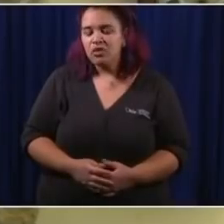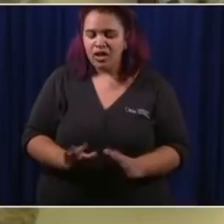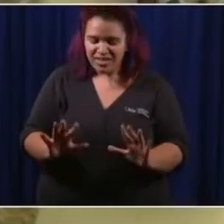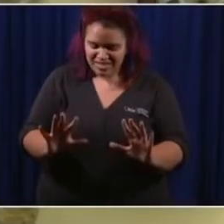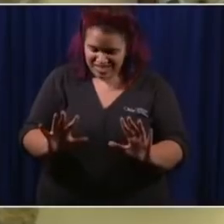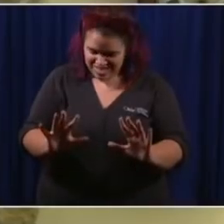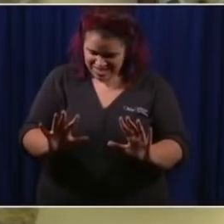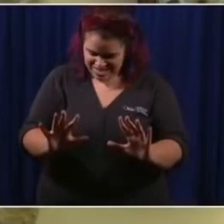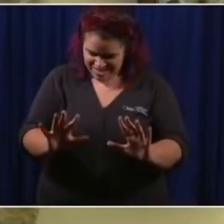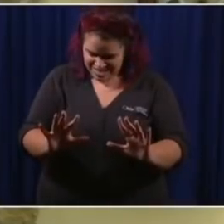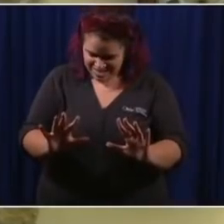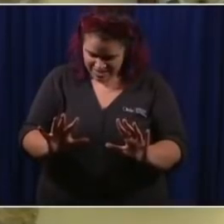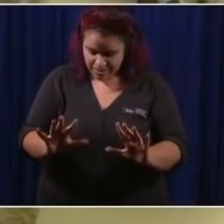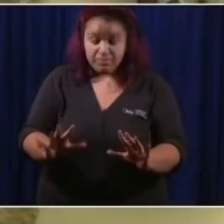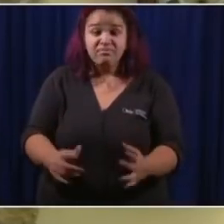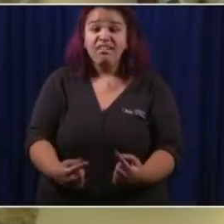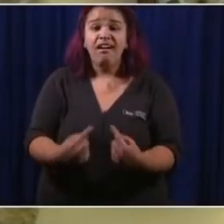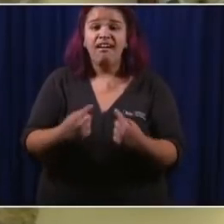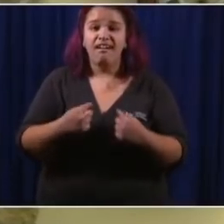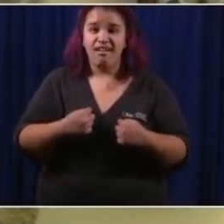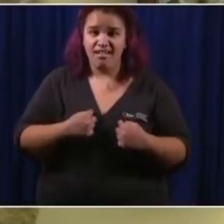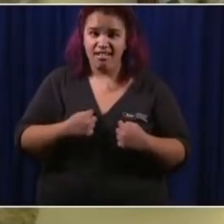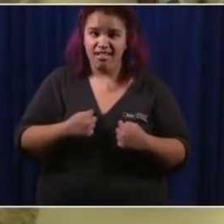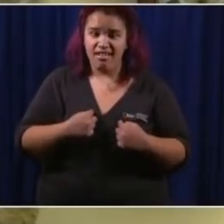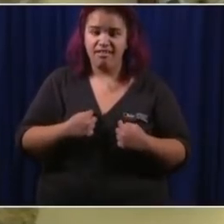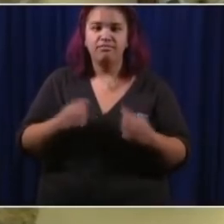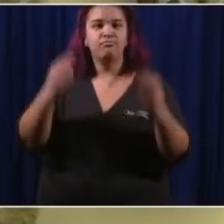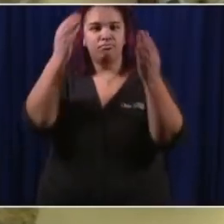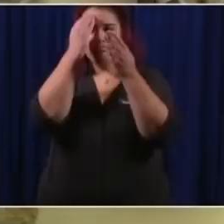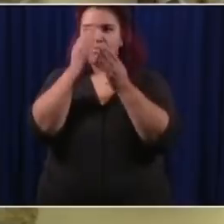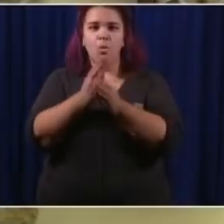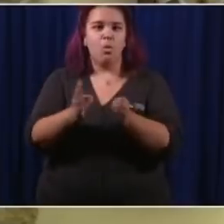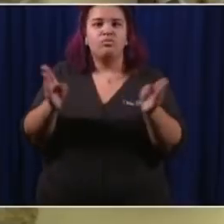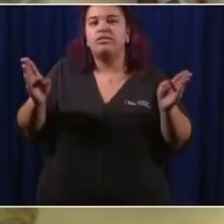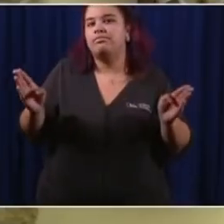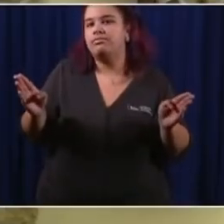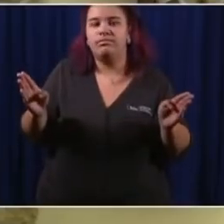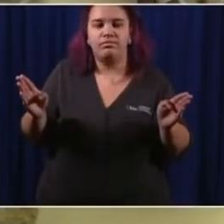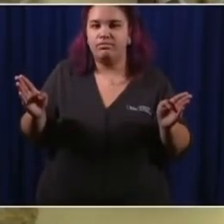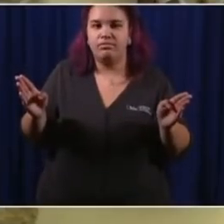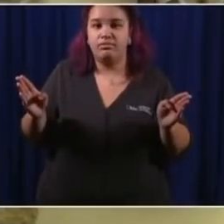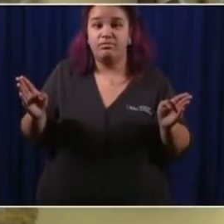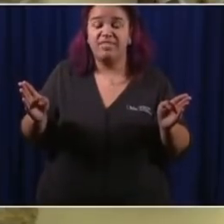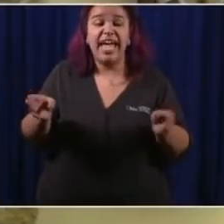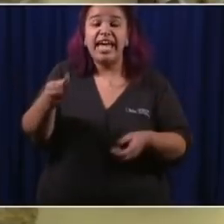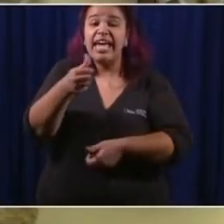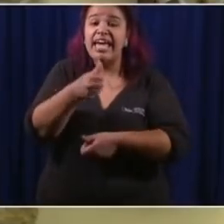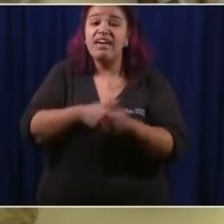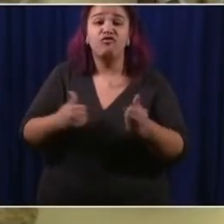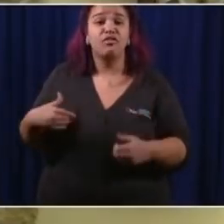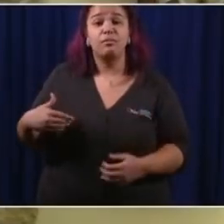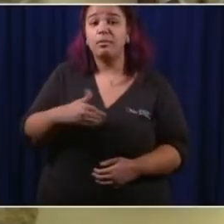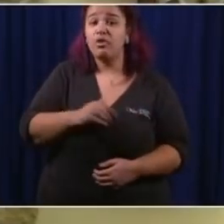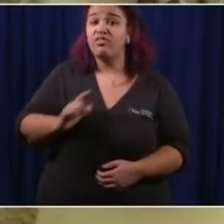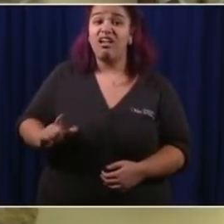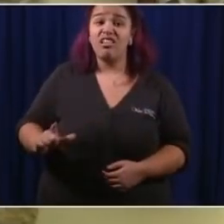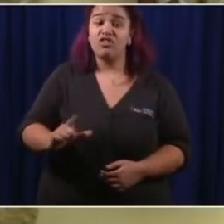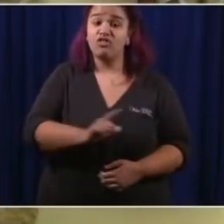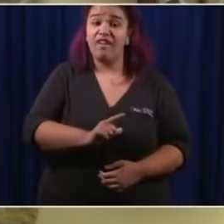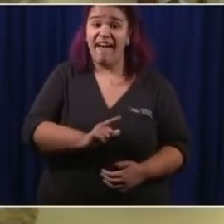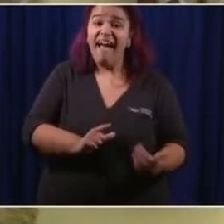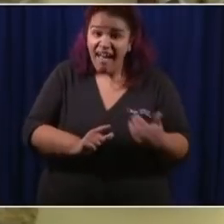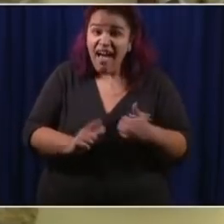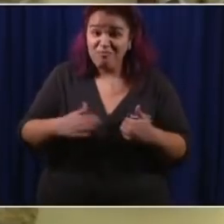there's nobody more open than I am. Every legislator has my cell phone. As we found out when one